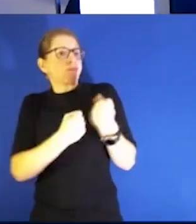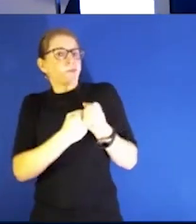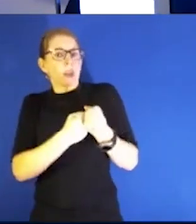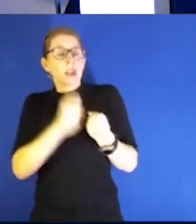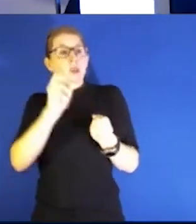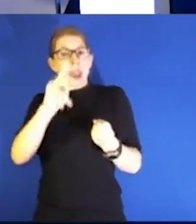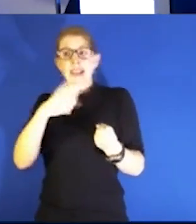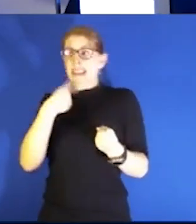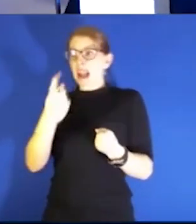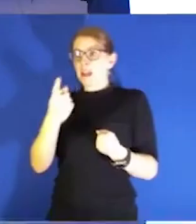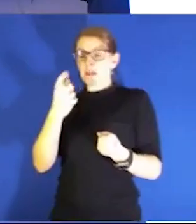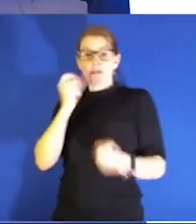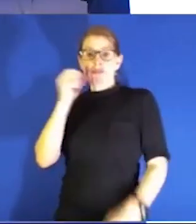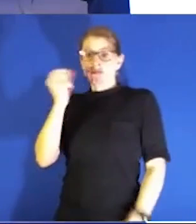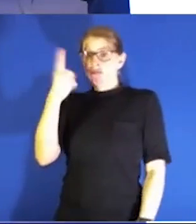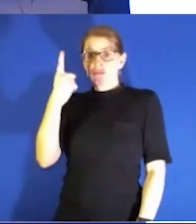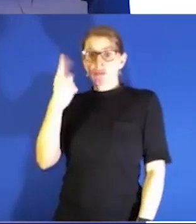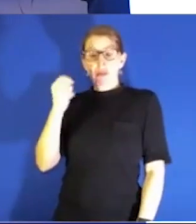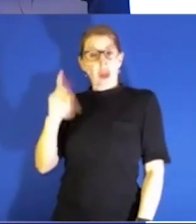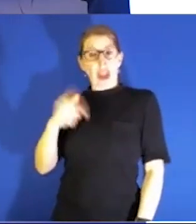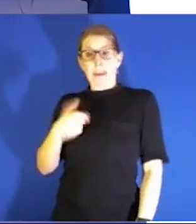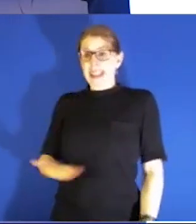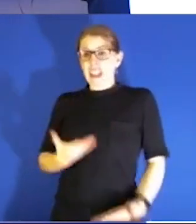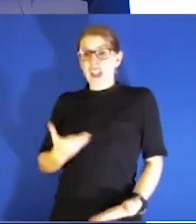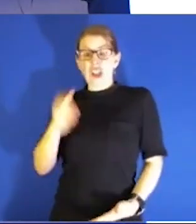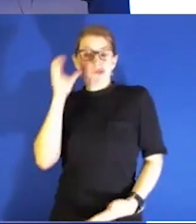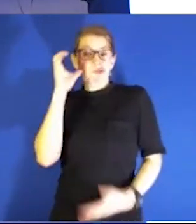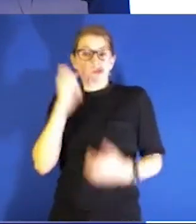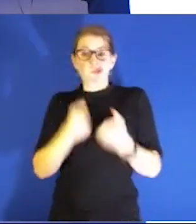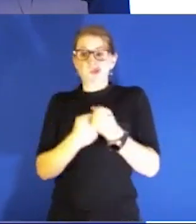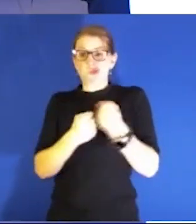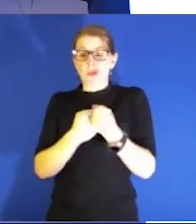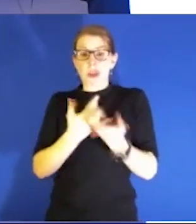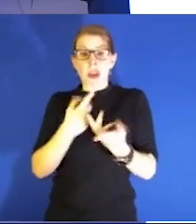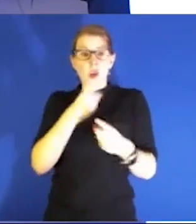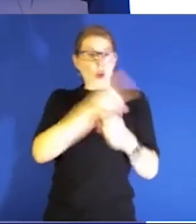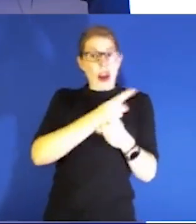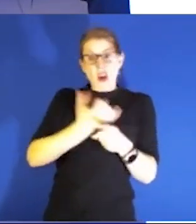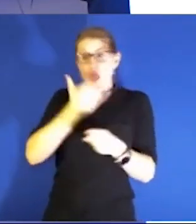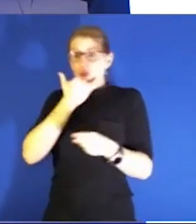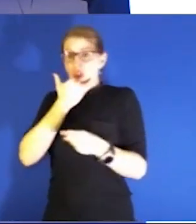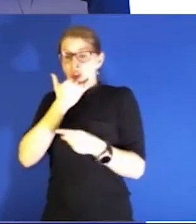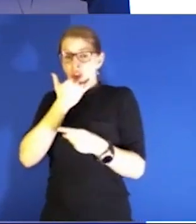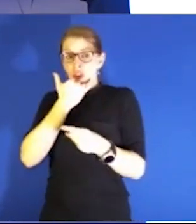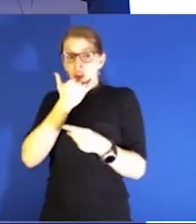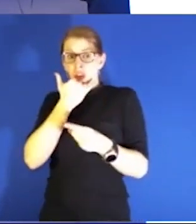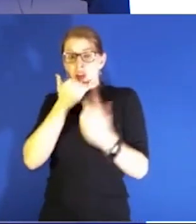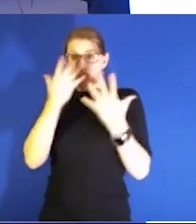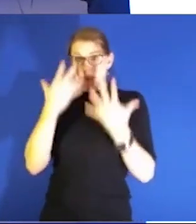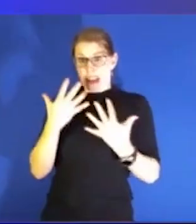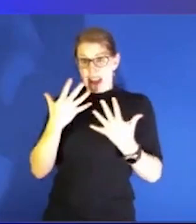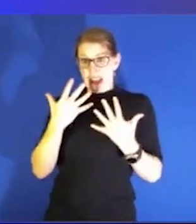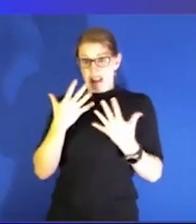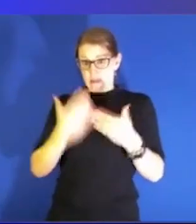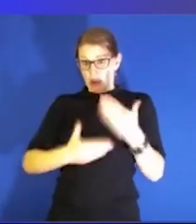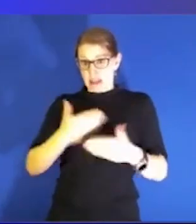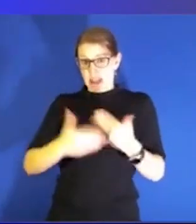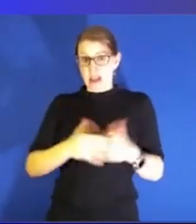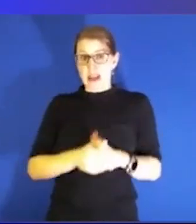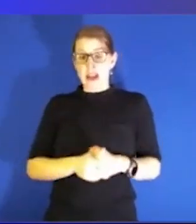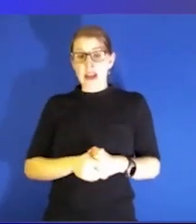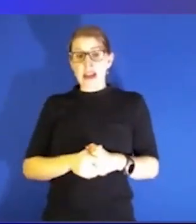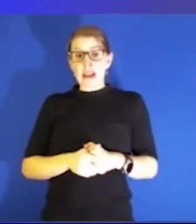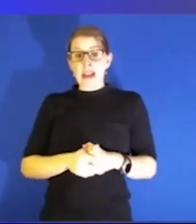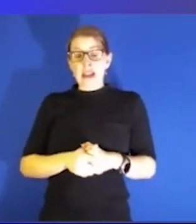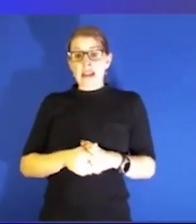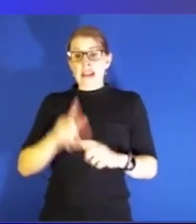here, I'm listening. Yeah. So is there a right and a wrong way to grieve? The short answer would be no, that I think that